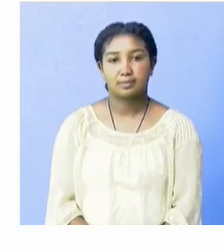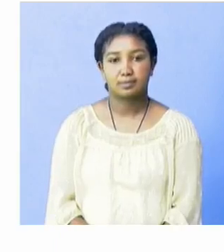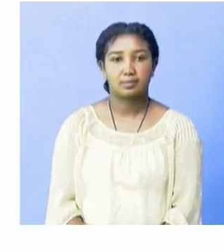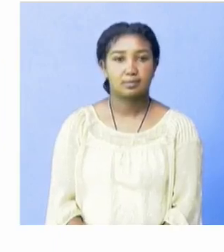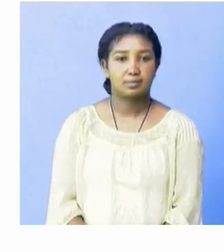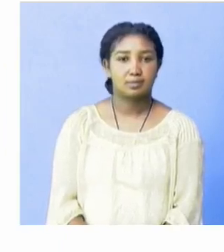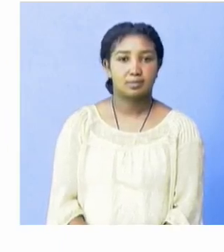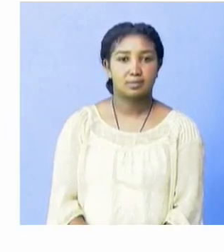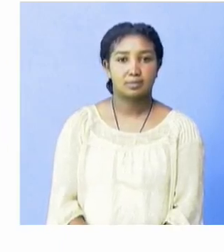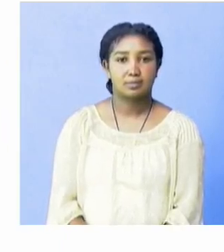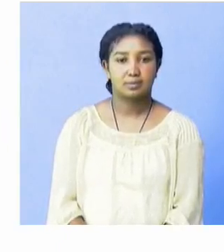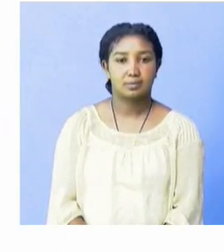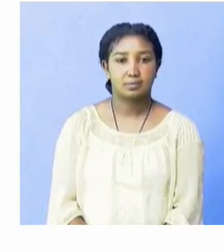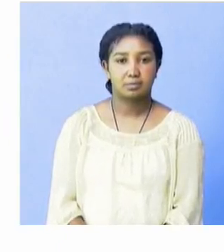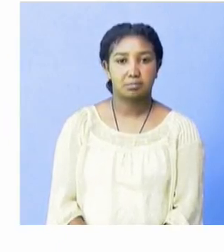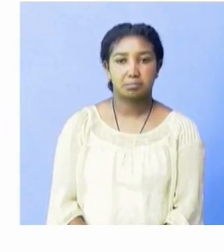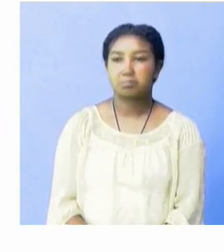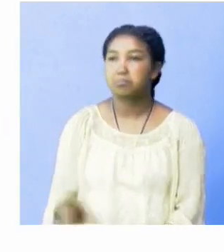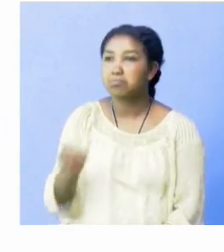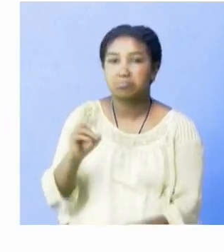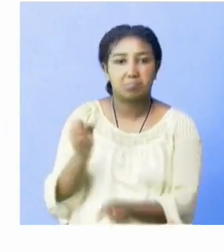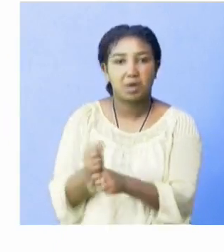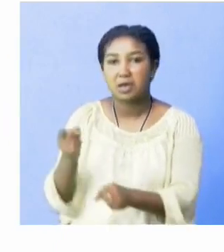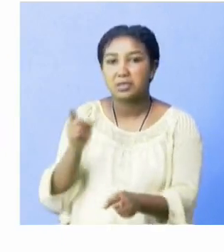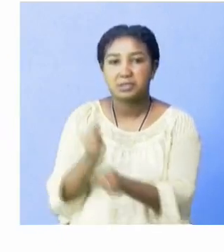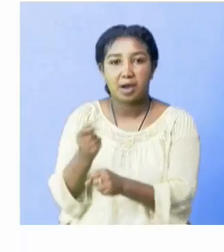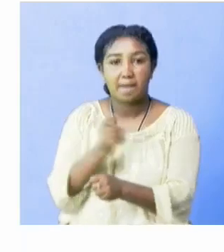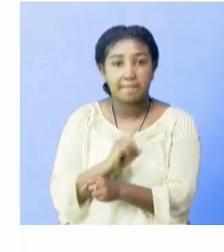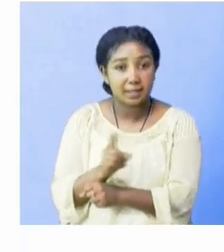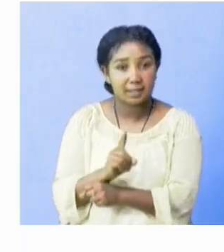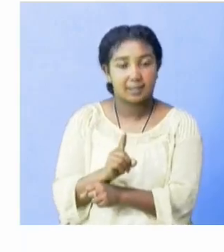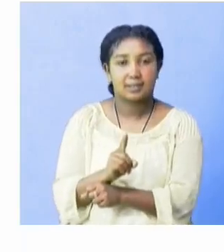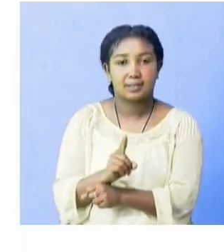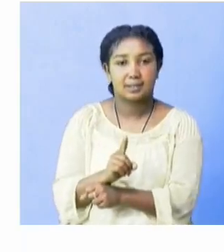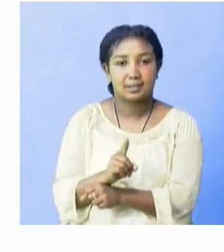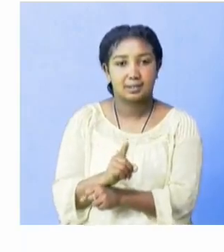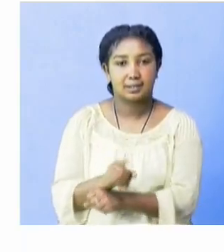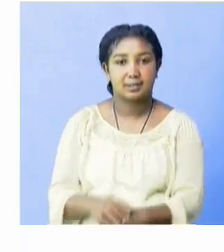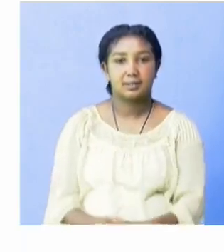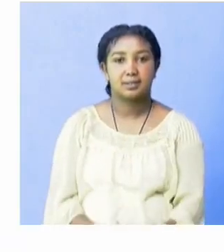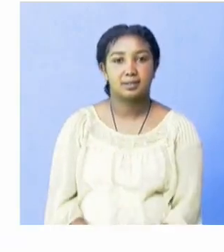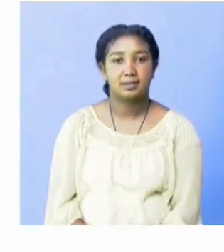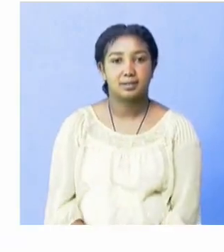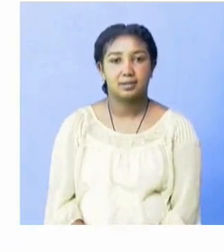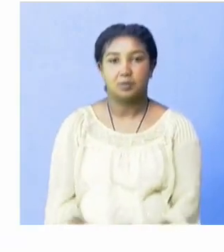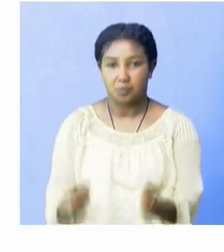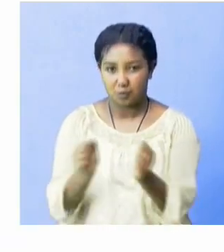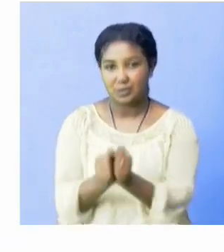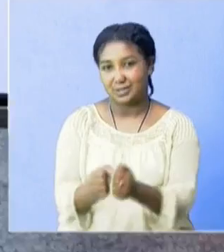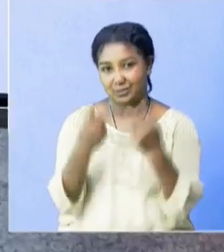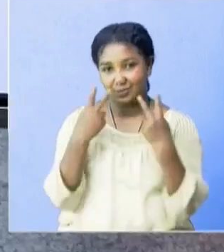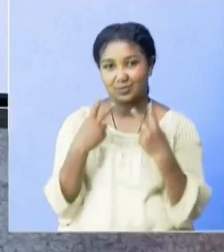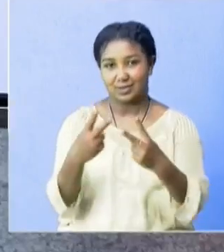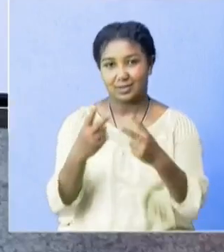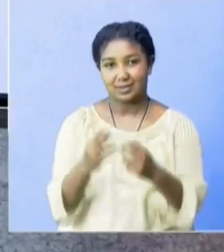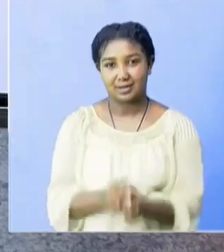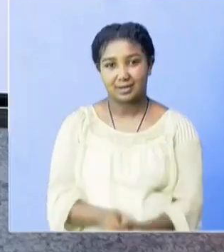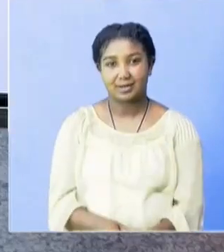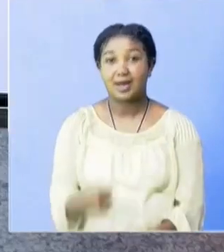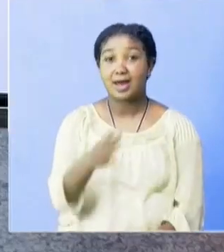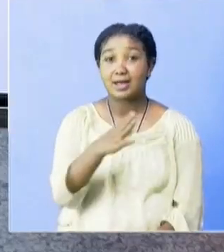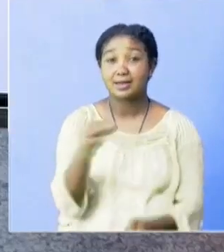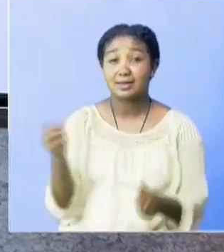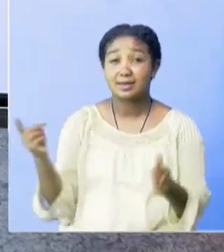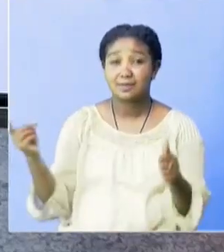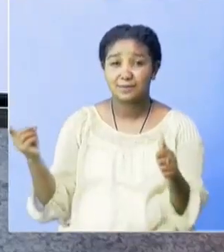Famous about, like what they contribute also. Famous about. We'll see together. And